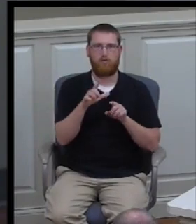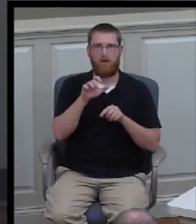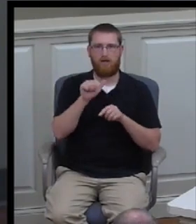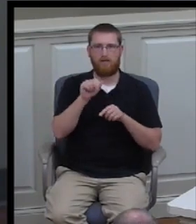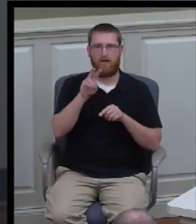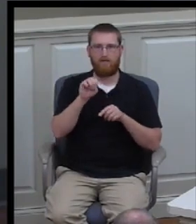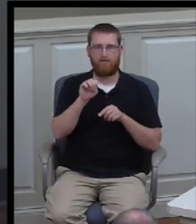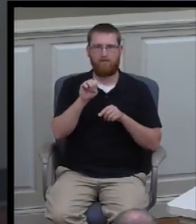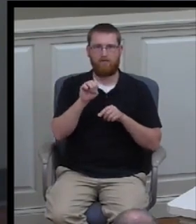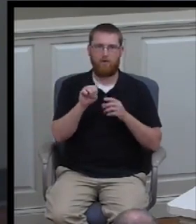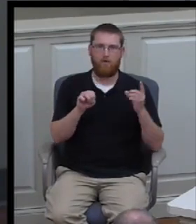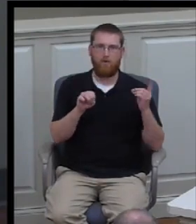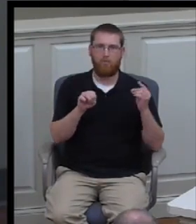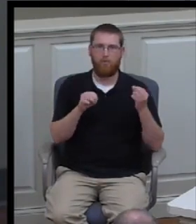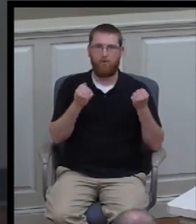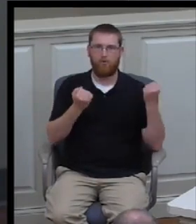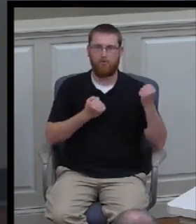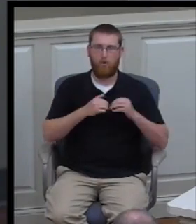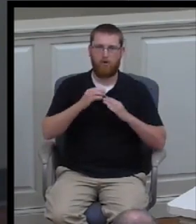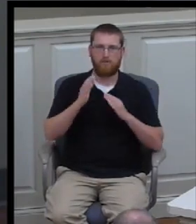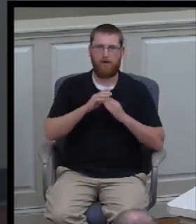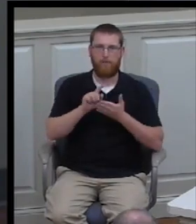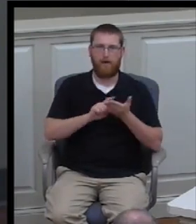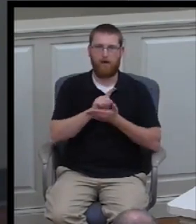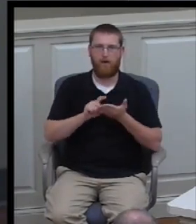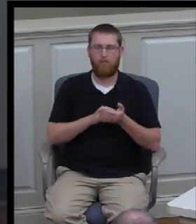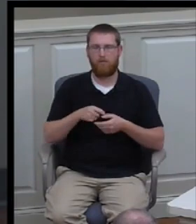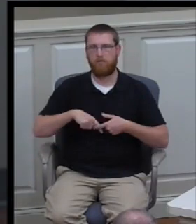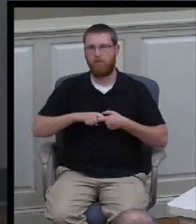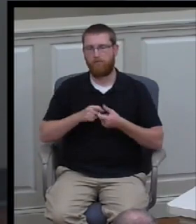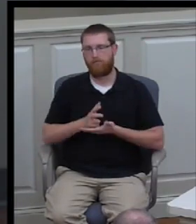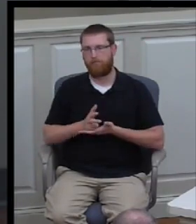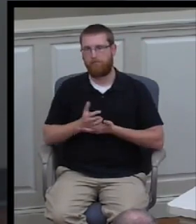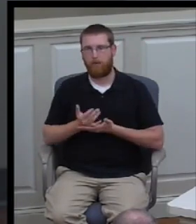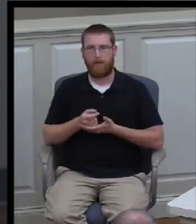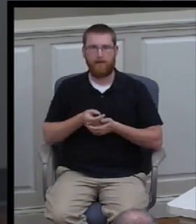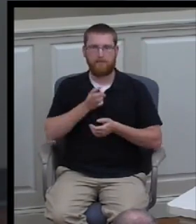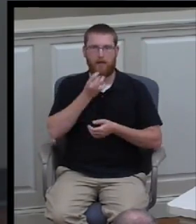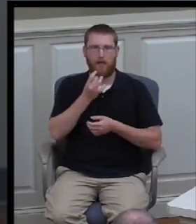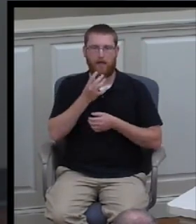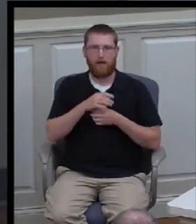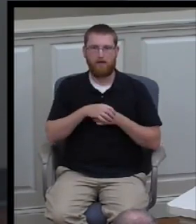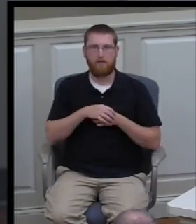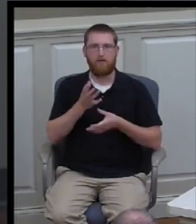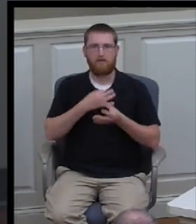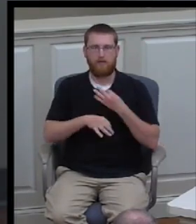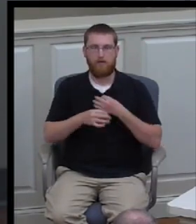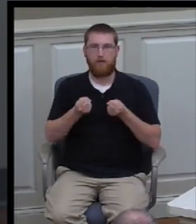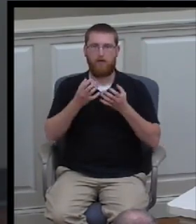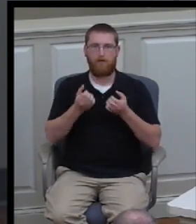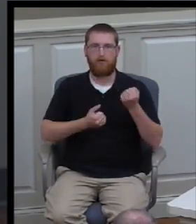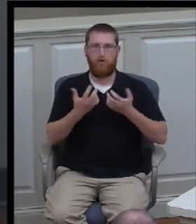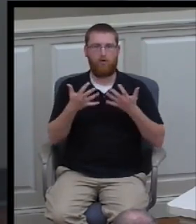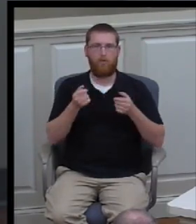that possibly one more car in the peak hour scenario may have to sit through the light as opposed to the number of cars that would cycle through that light